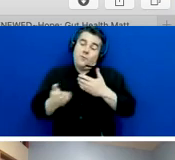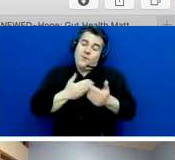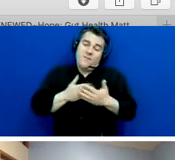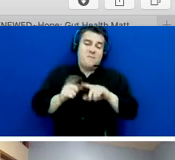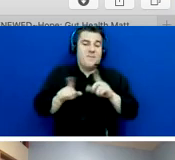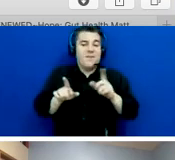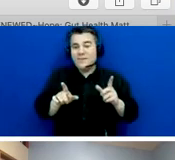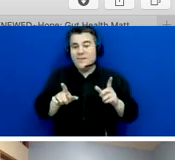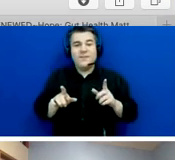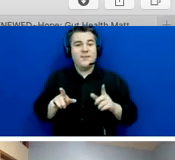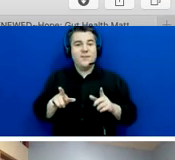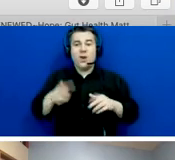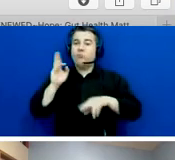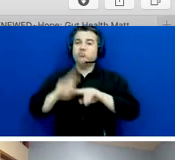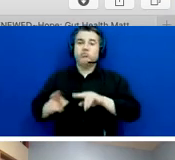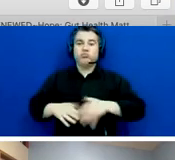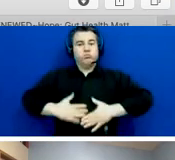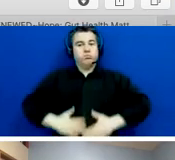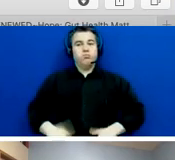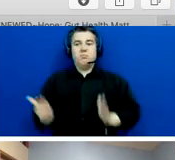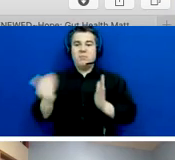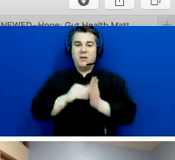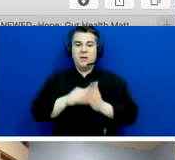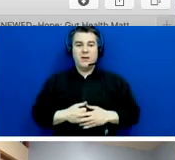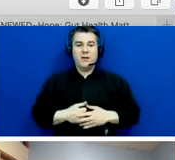it just fell right off. And